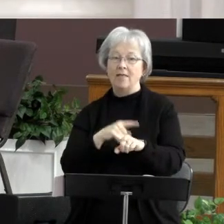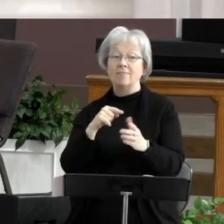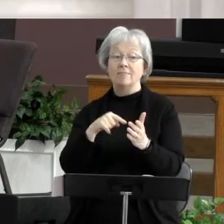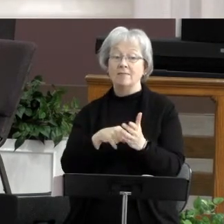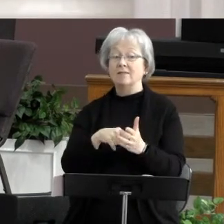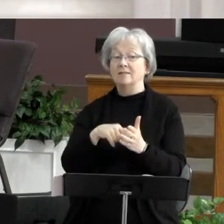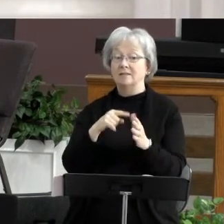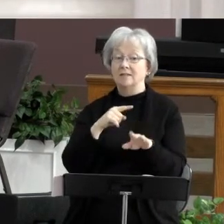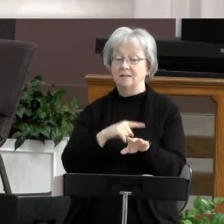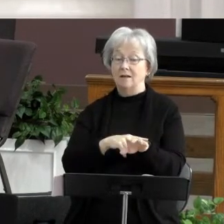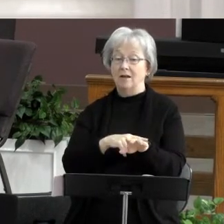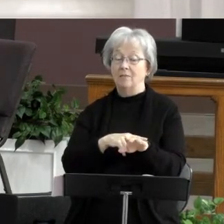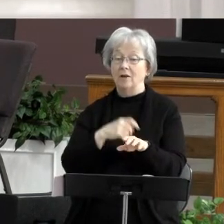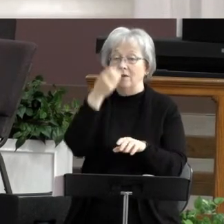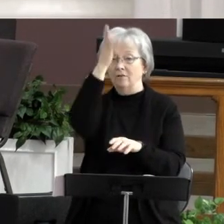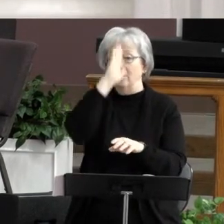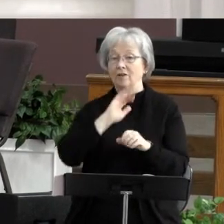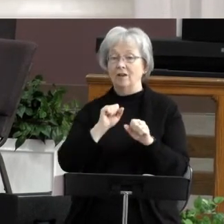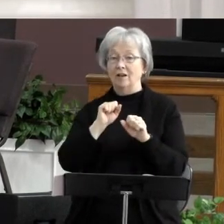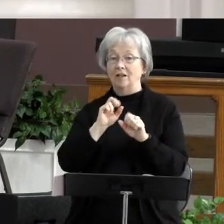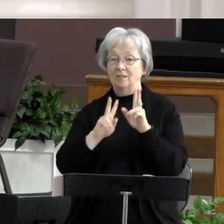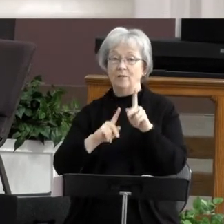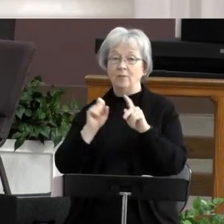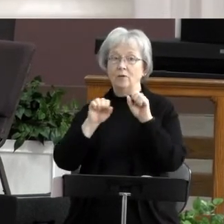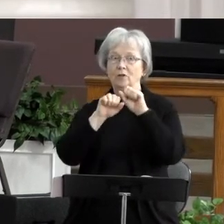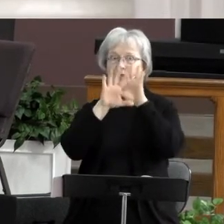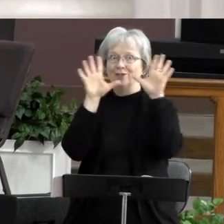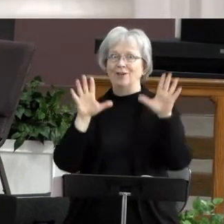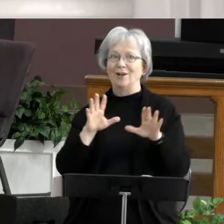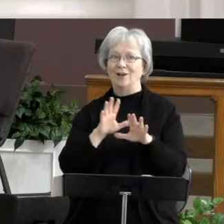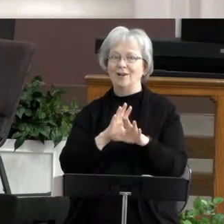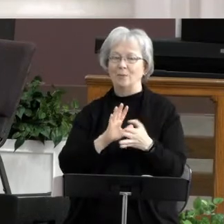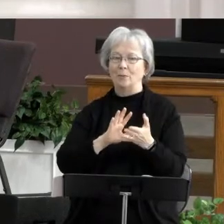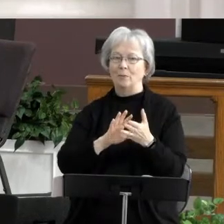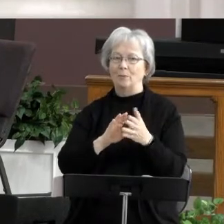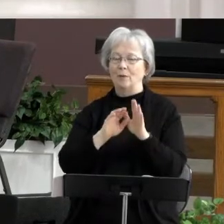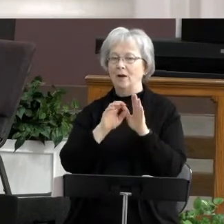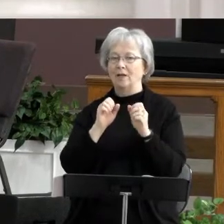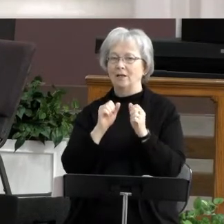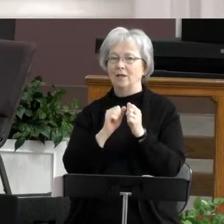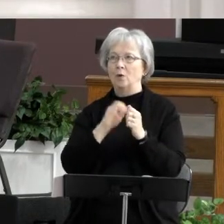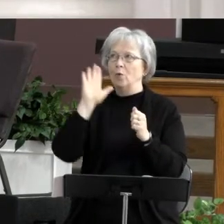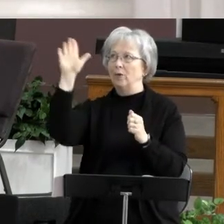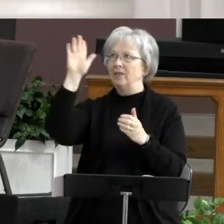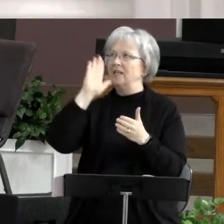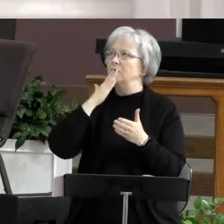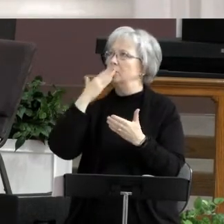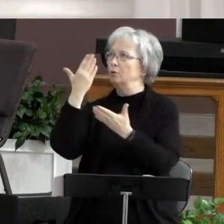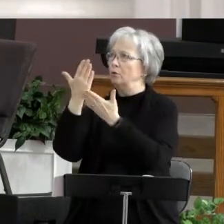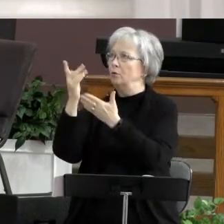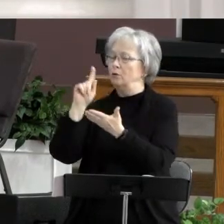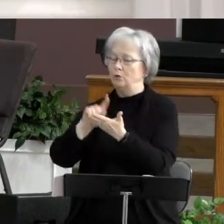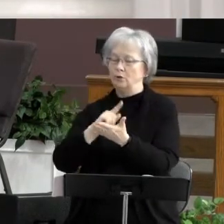brightly for His glory with His good news. Let me pray with